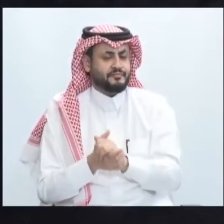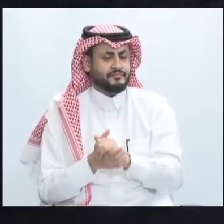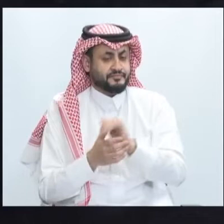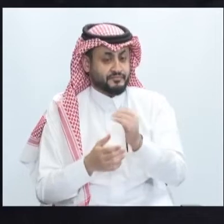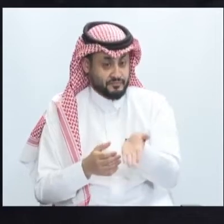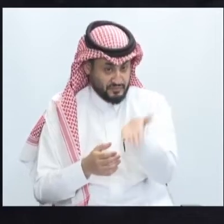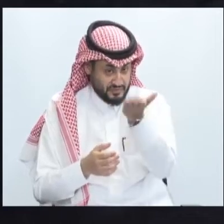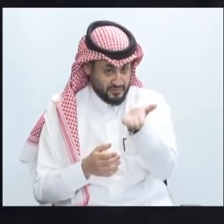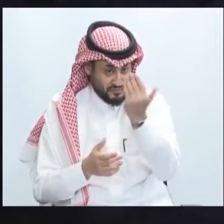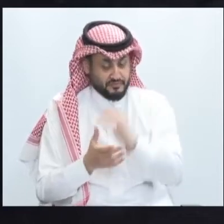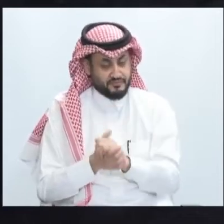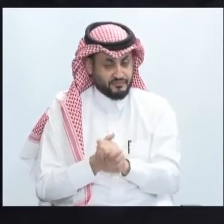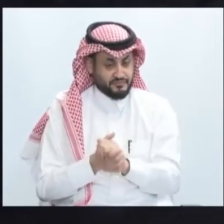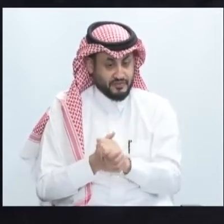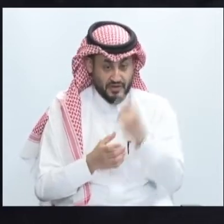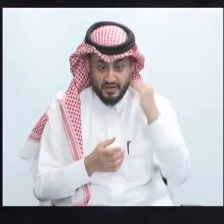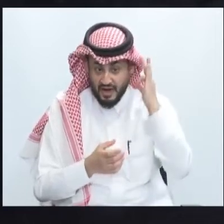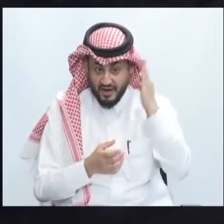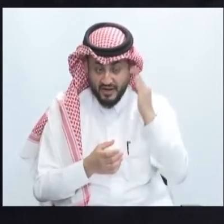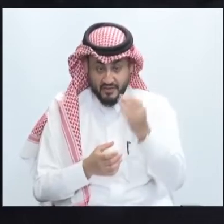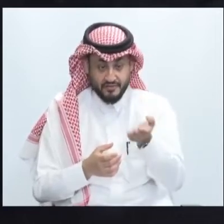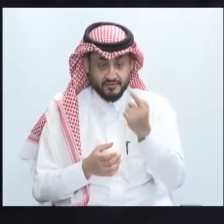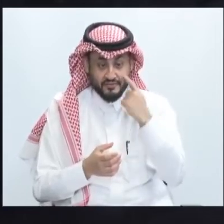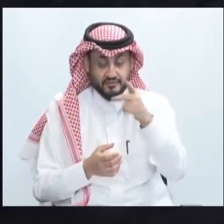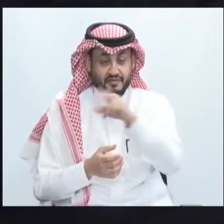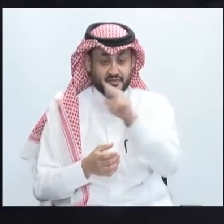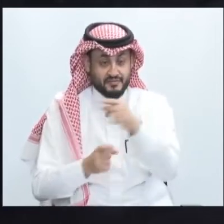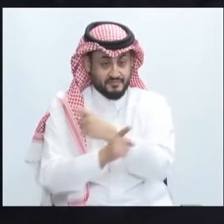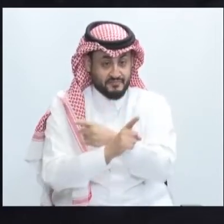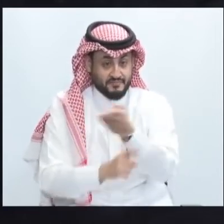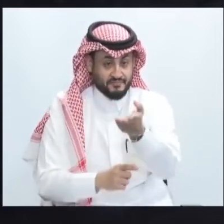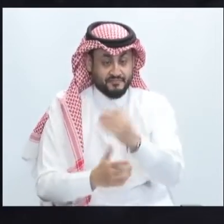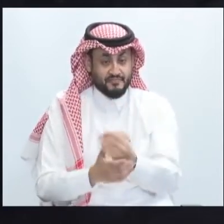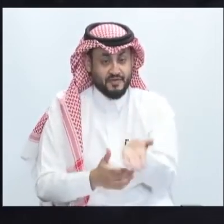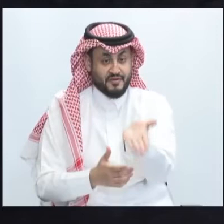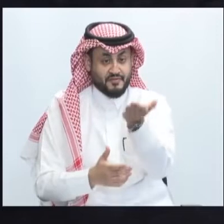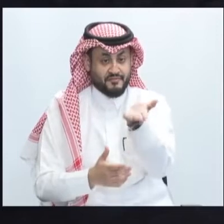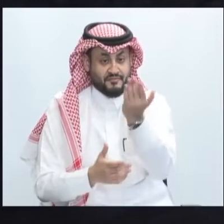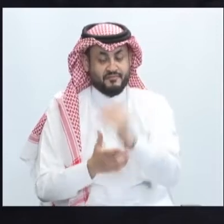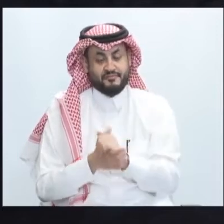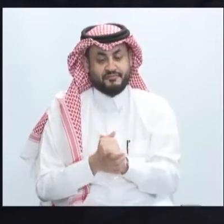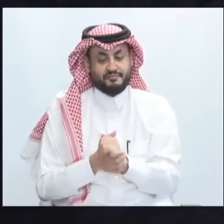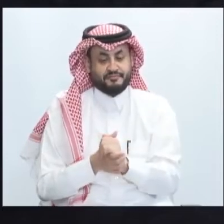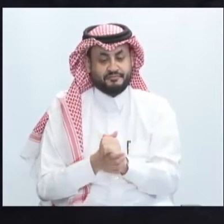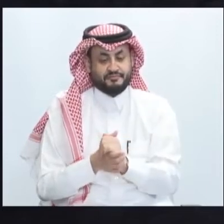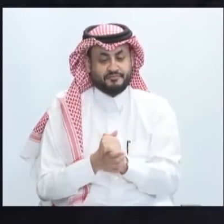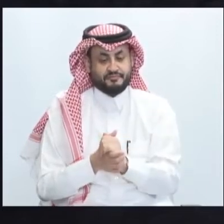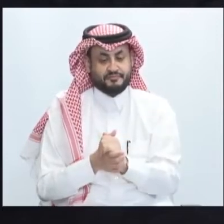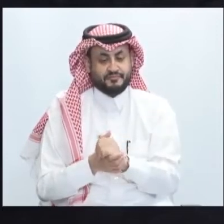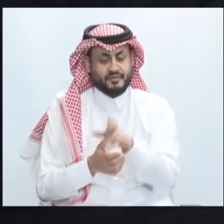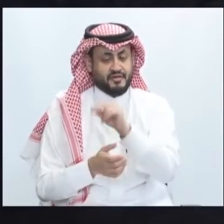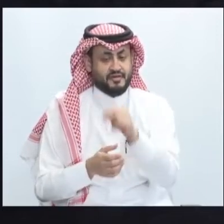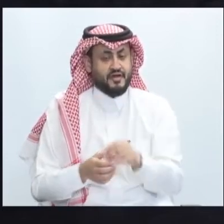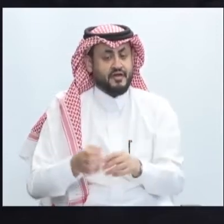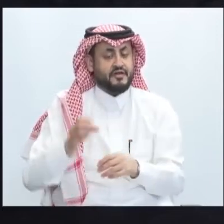You will stand up. Stand up like me. Okay, I am now standing up. Okay, so like what? If